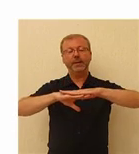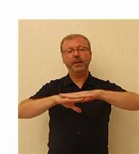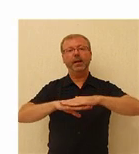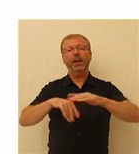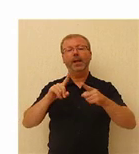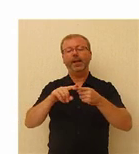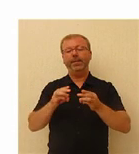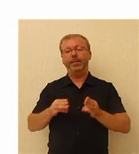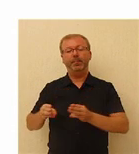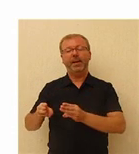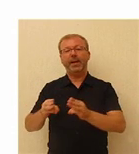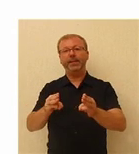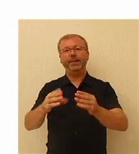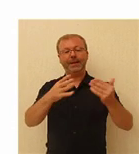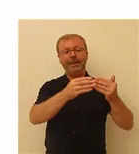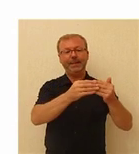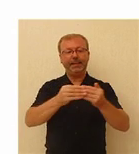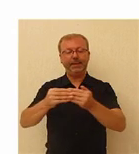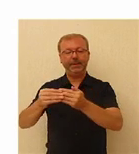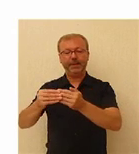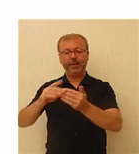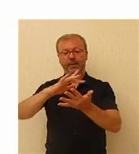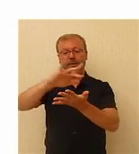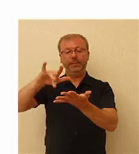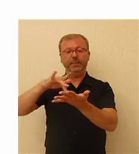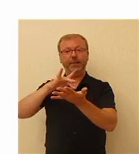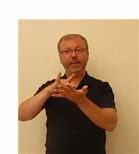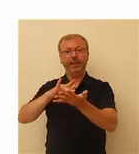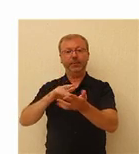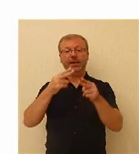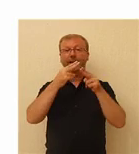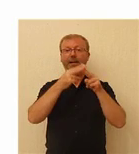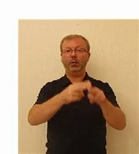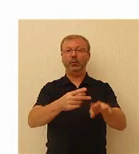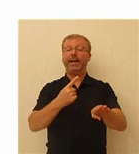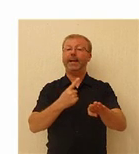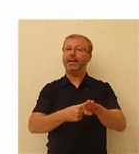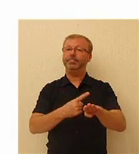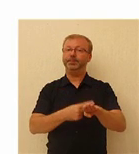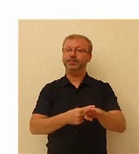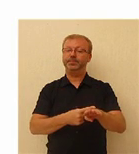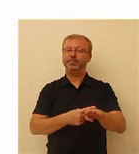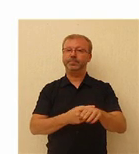ends, and the path leads you to the center and out again.